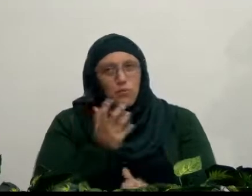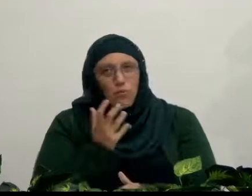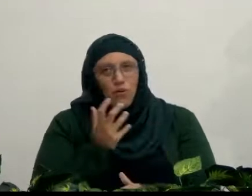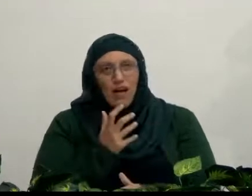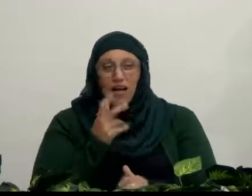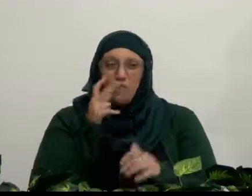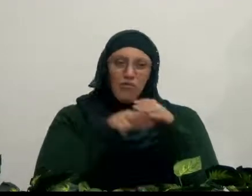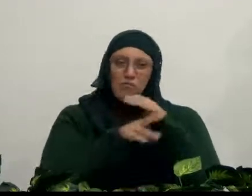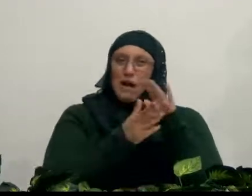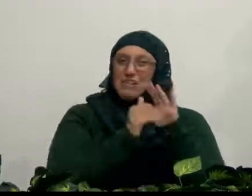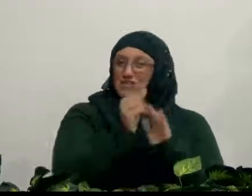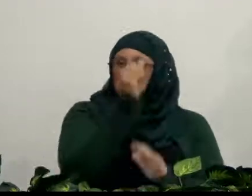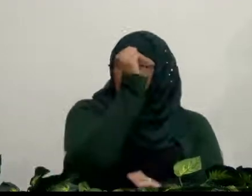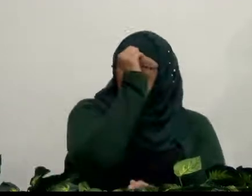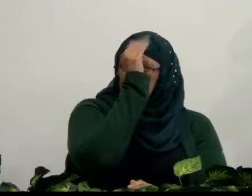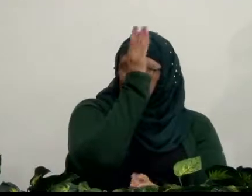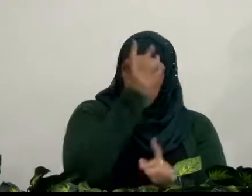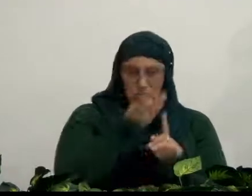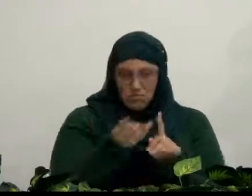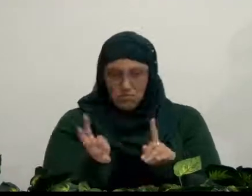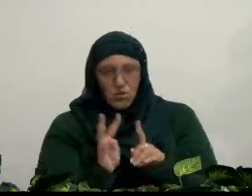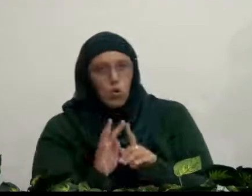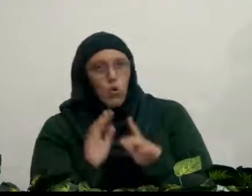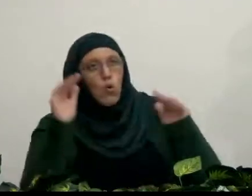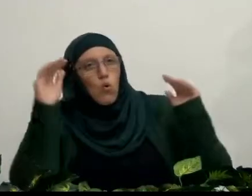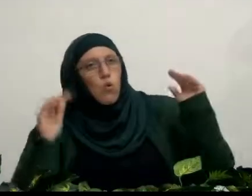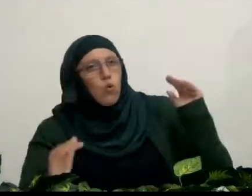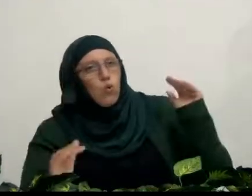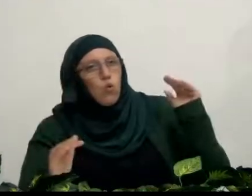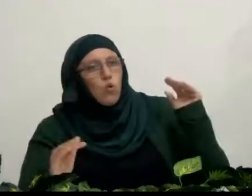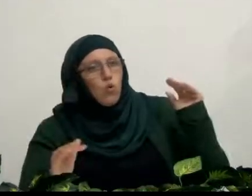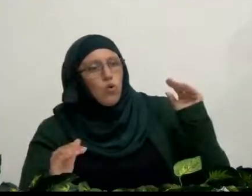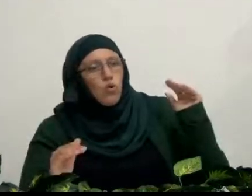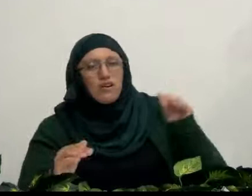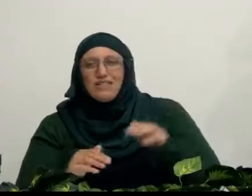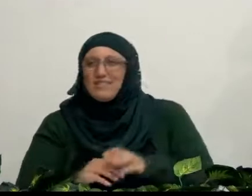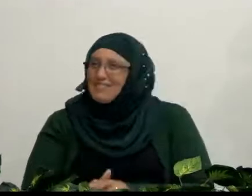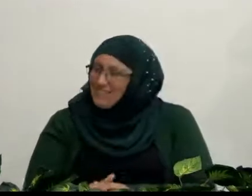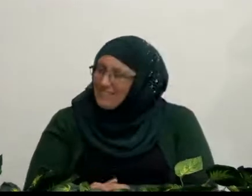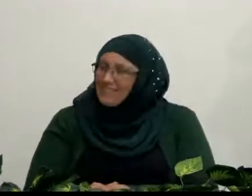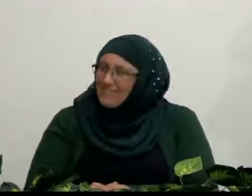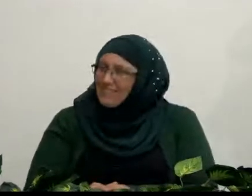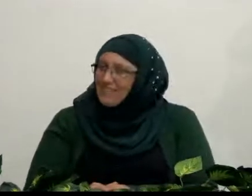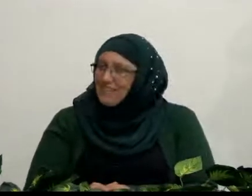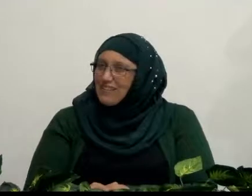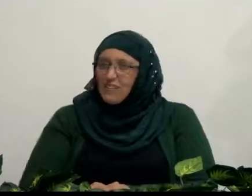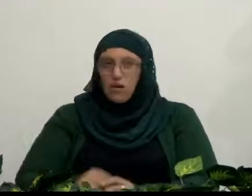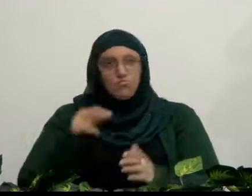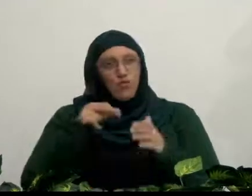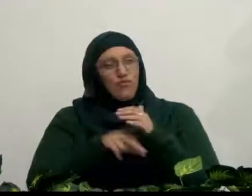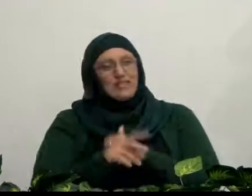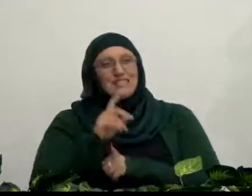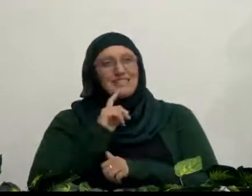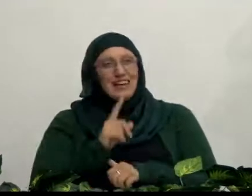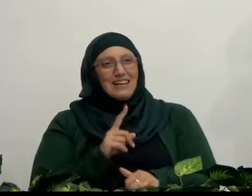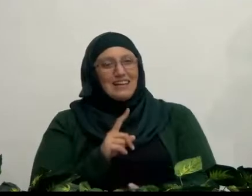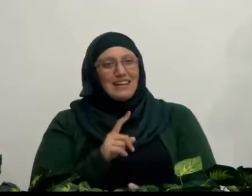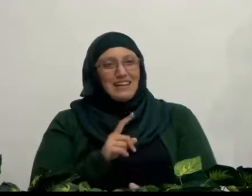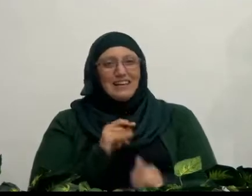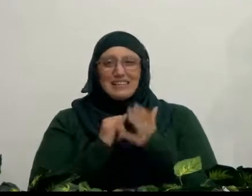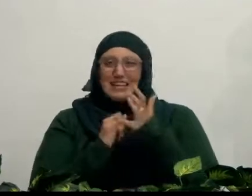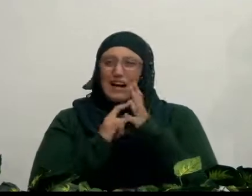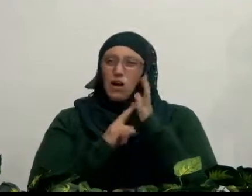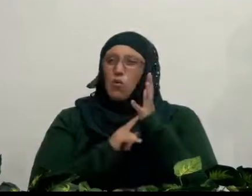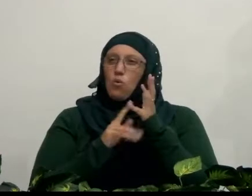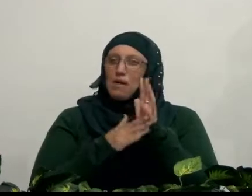Iman and the knowledge of Salman was way beyond Abu Dhar's, to the extent that the Prophet said that he would have killed Salman had he known